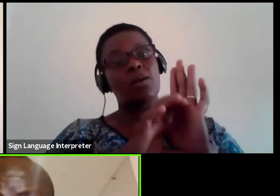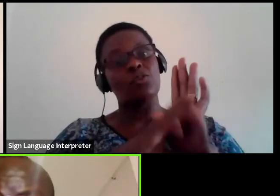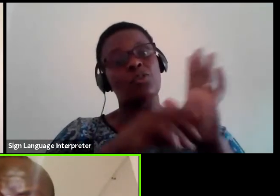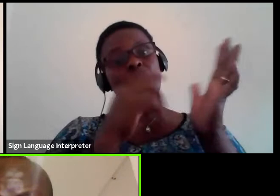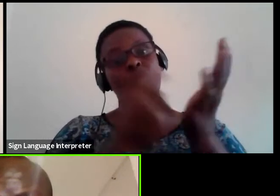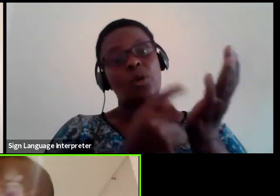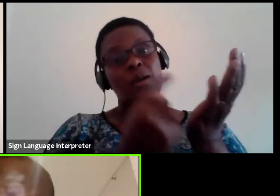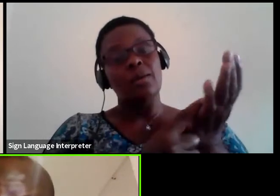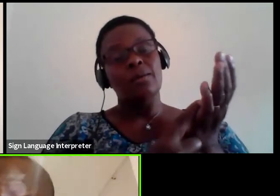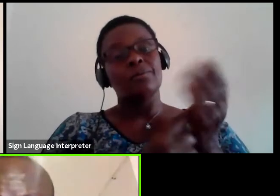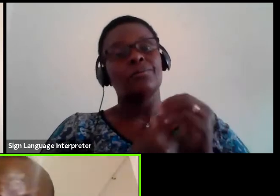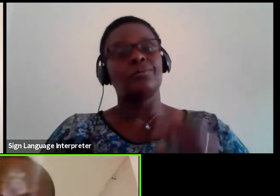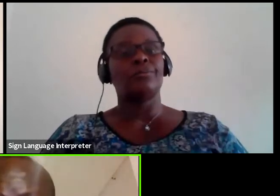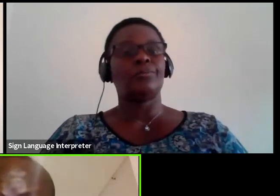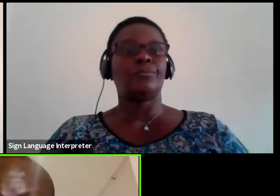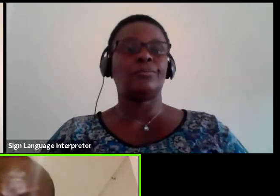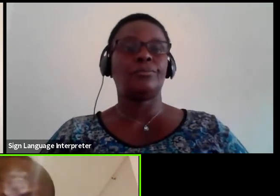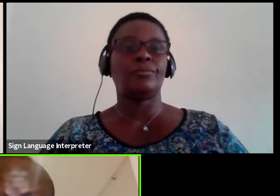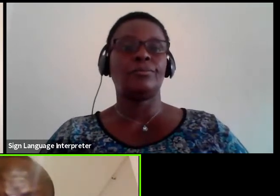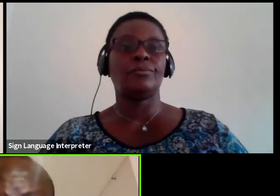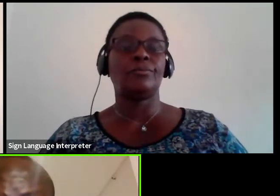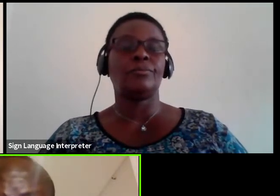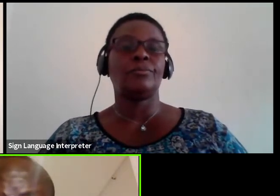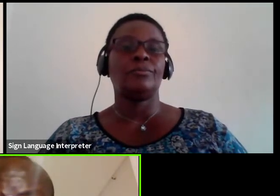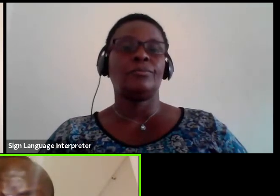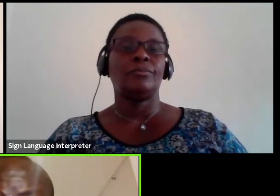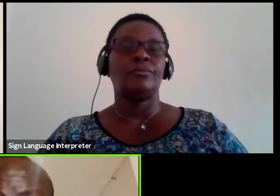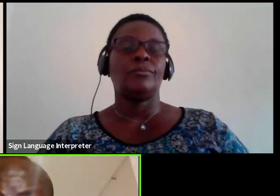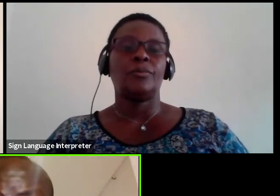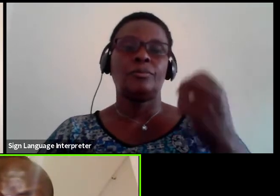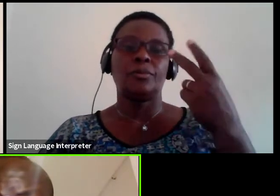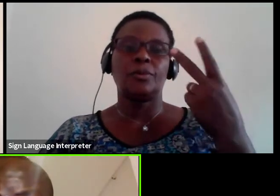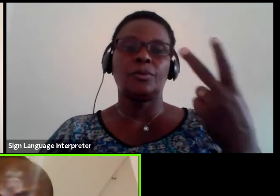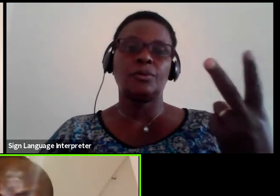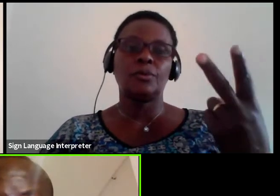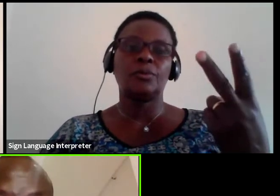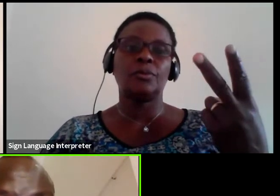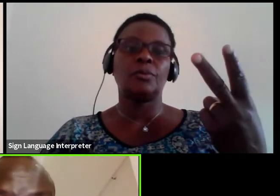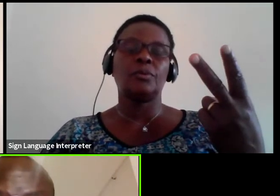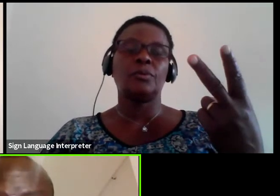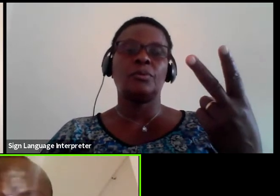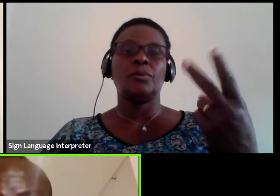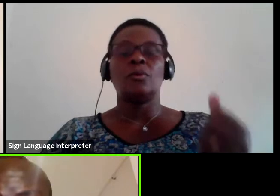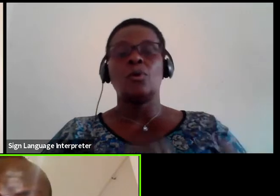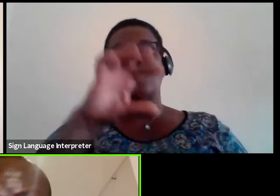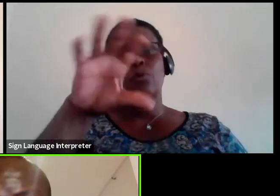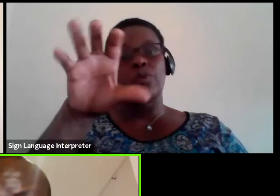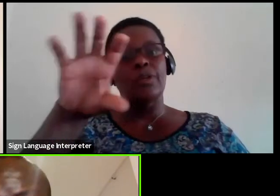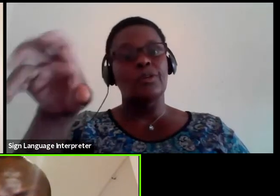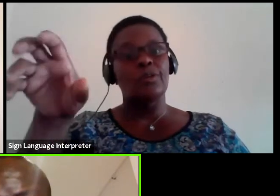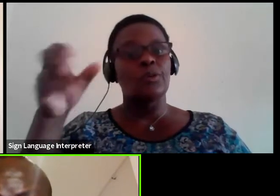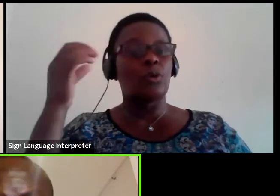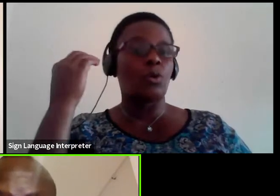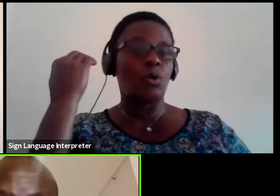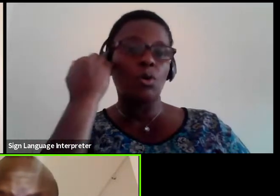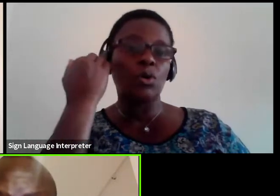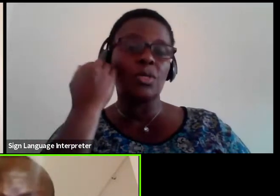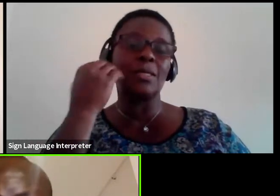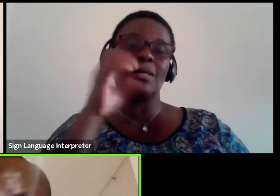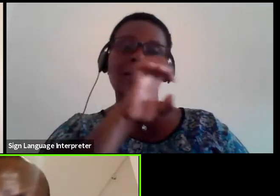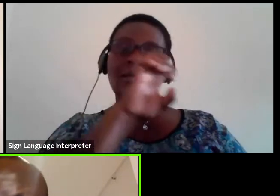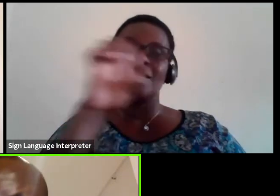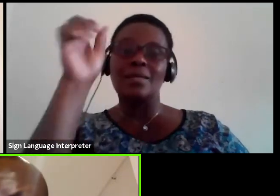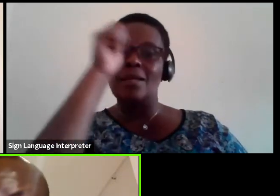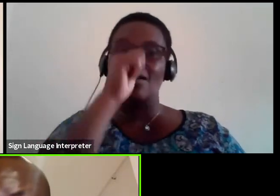are wrong and should not be encouraged. Number two, there exists regional courts. Within the EAC, we have the East Africa Court of Justice, we have the East